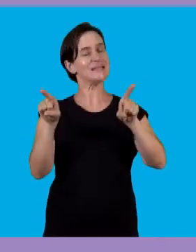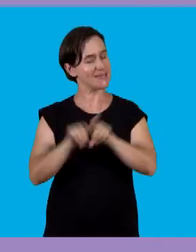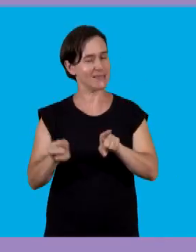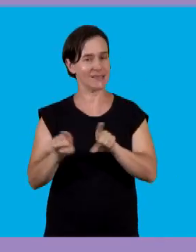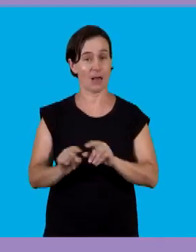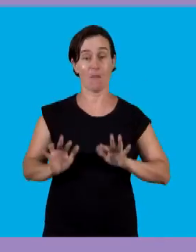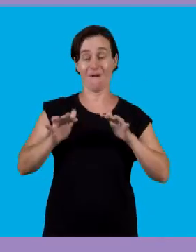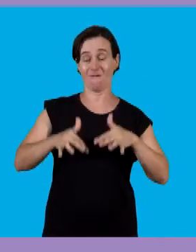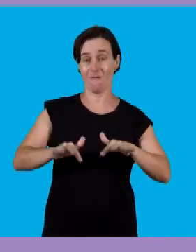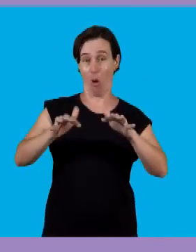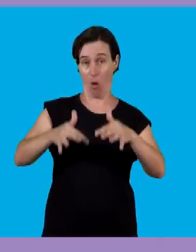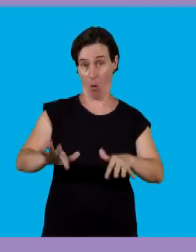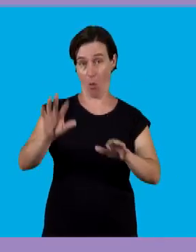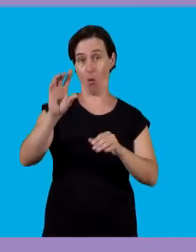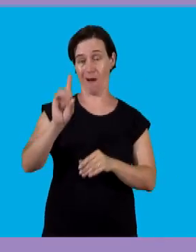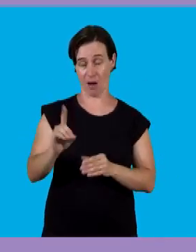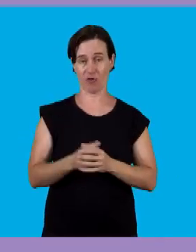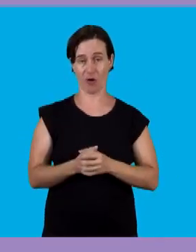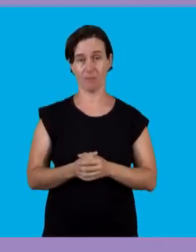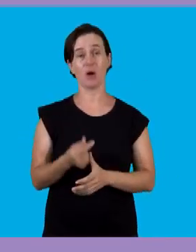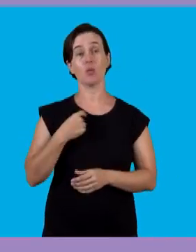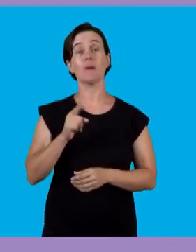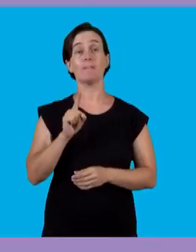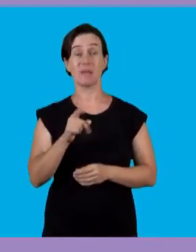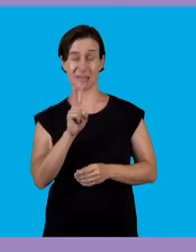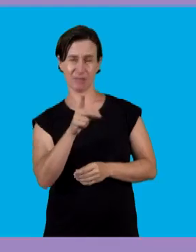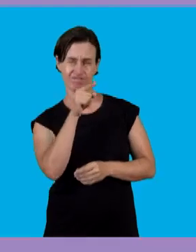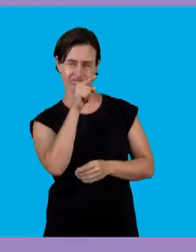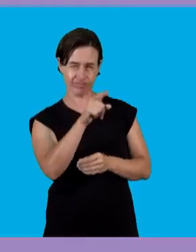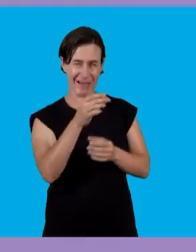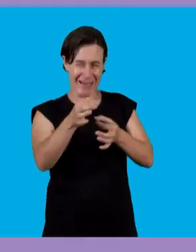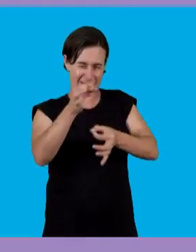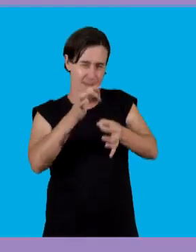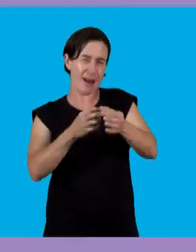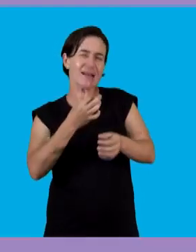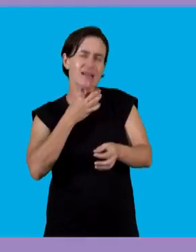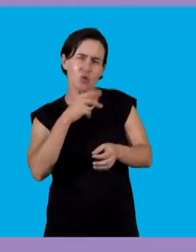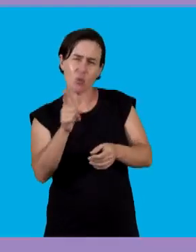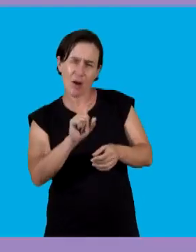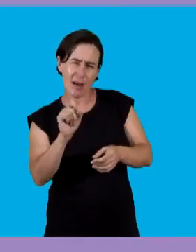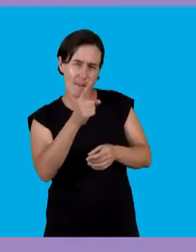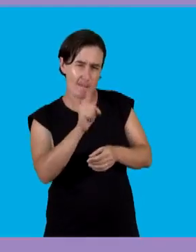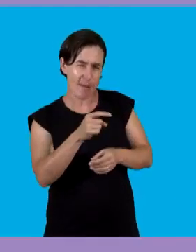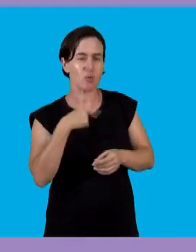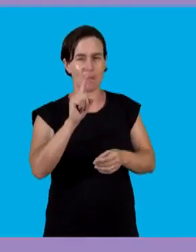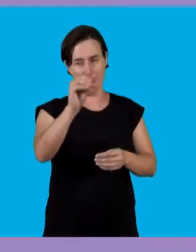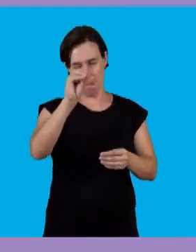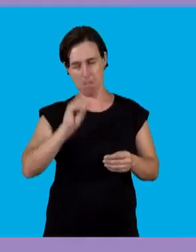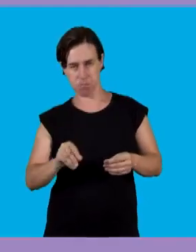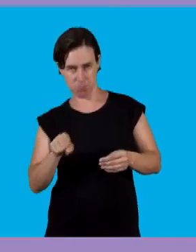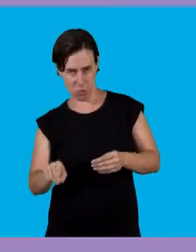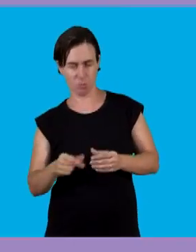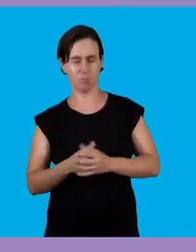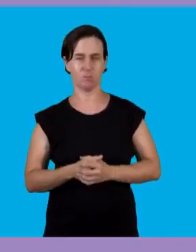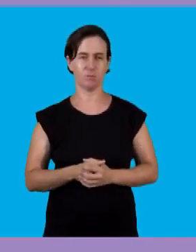flow diagram that we need to now represent, or a verbal statement that we need to represent in our flow diagram. It